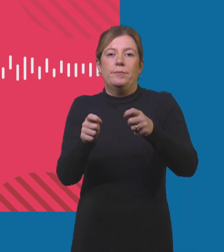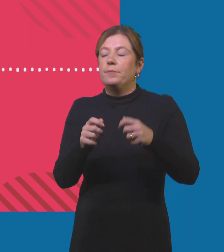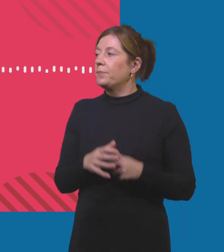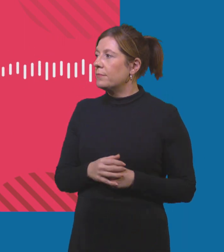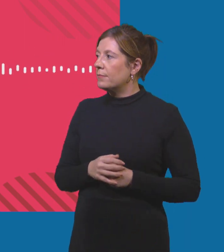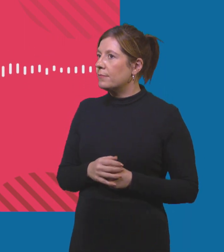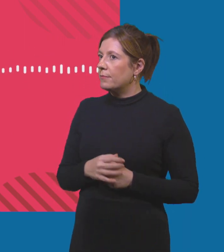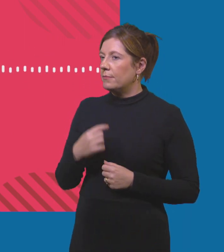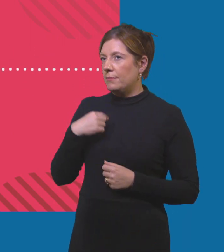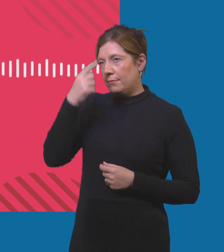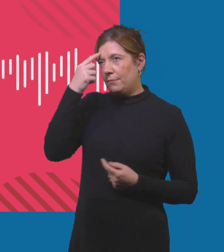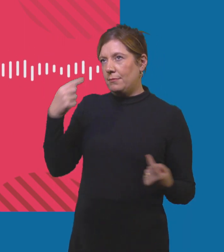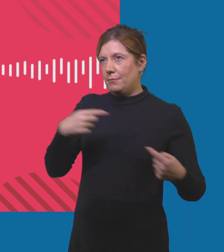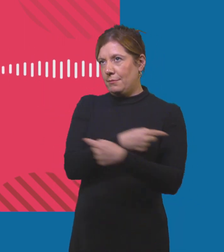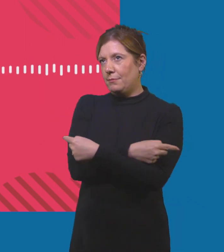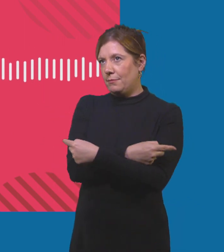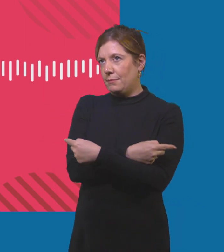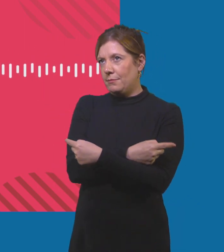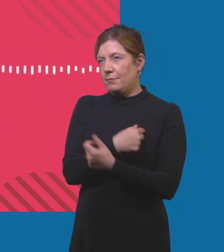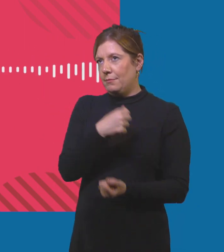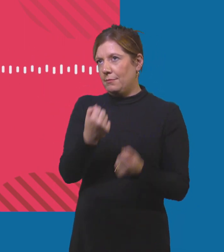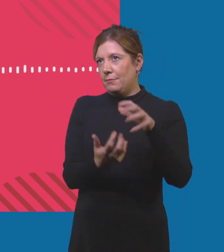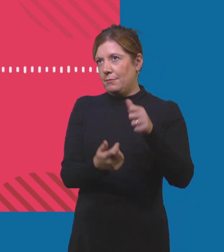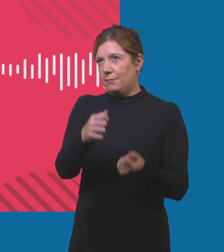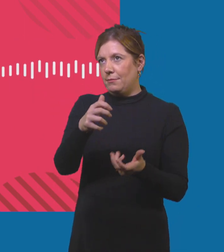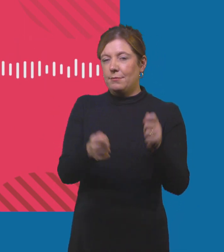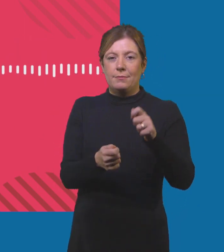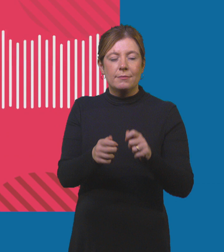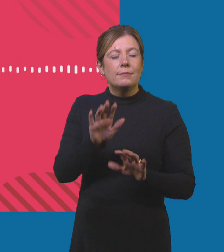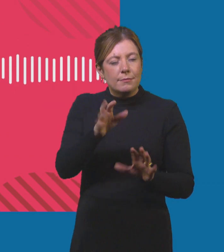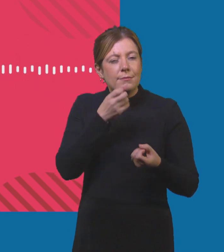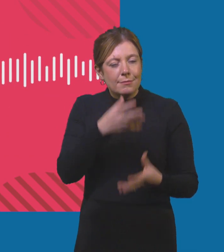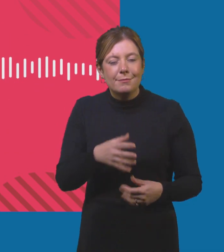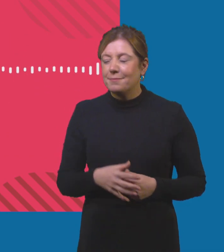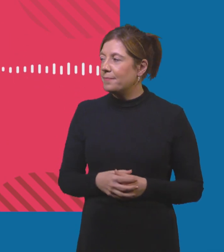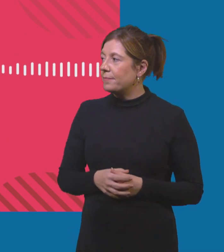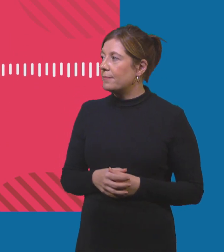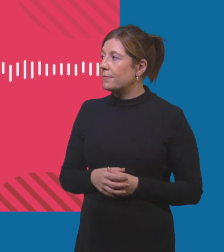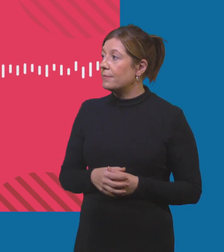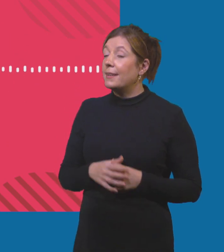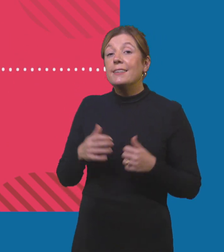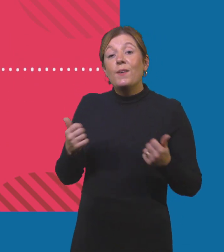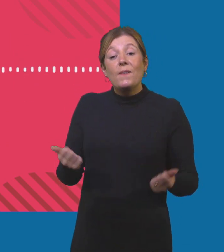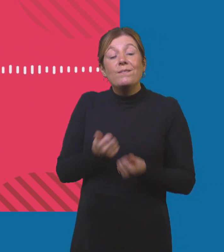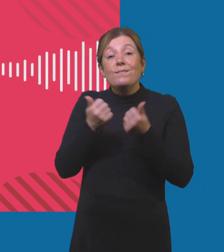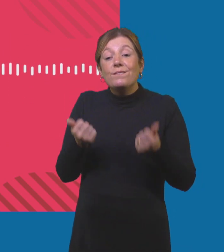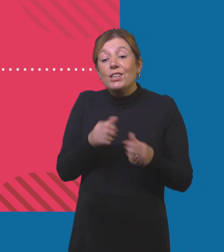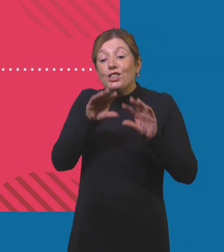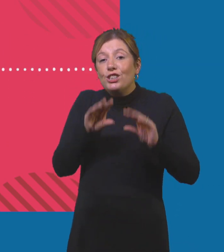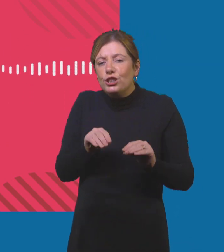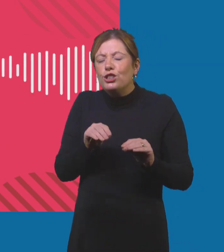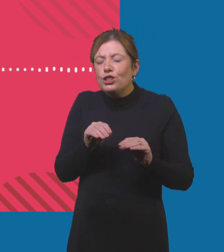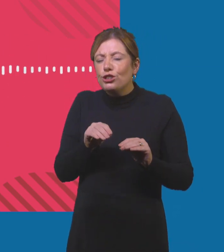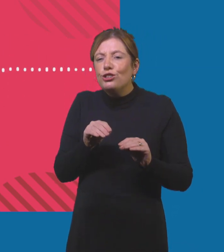I'm totally going to wear a when I drive all the time. I'm going to be really, really beautiful. So to wrap up today's section,